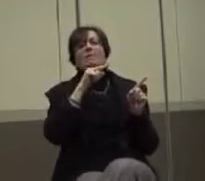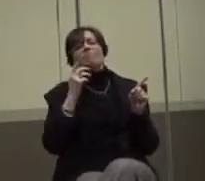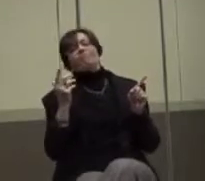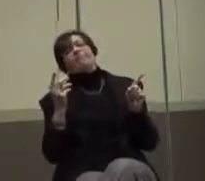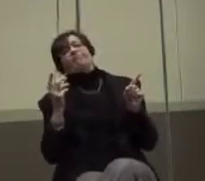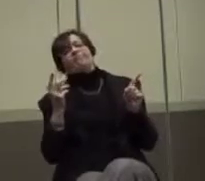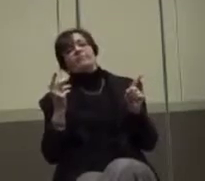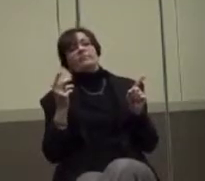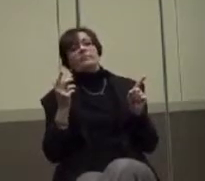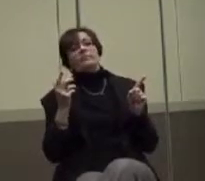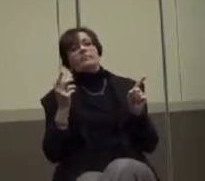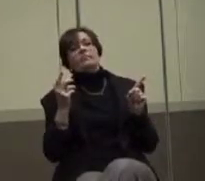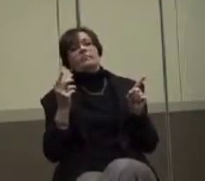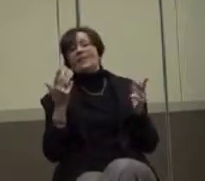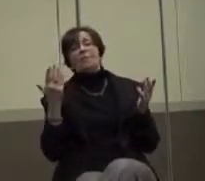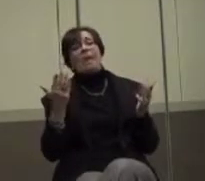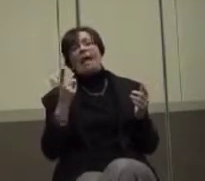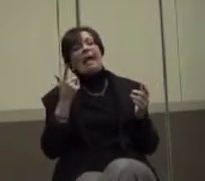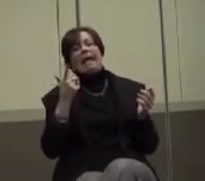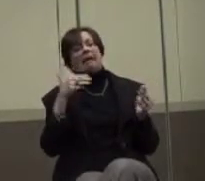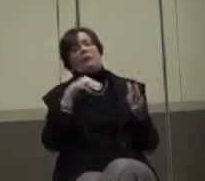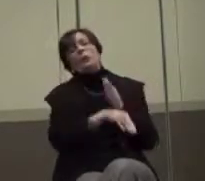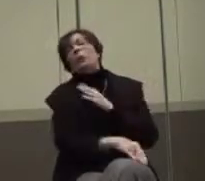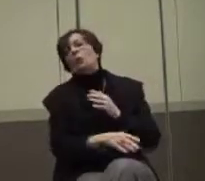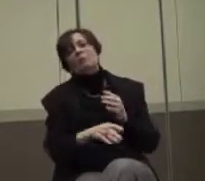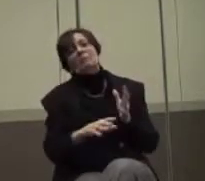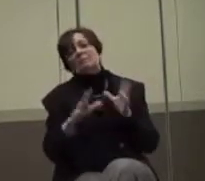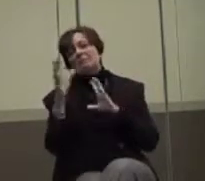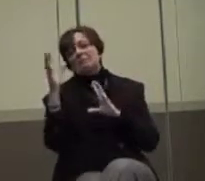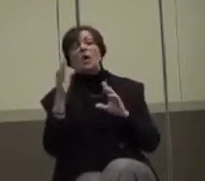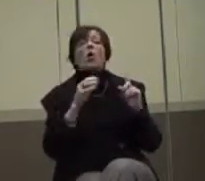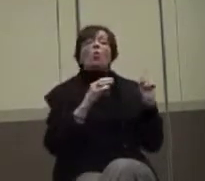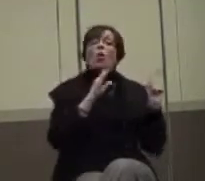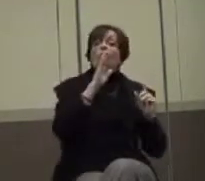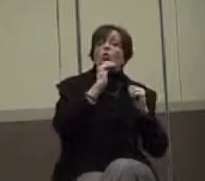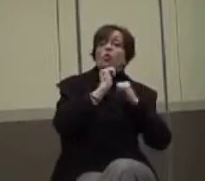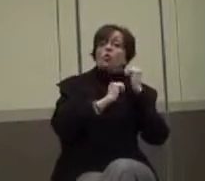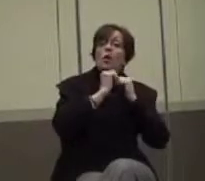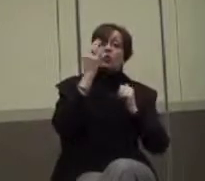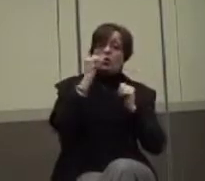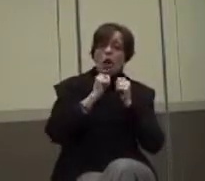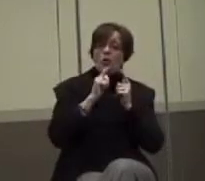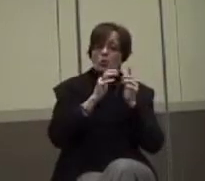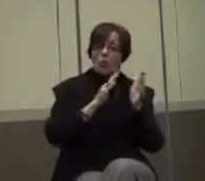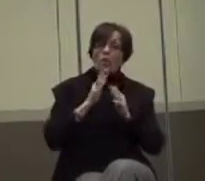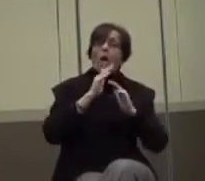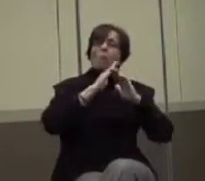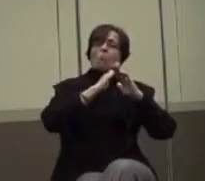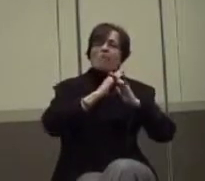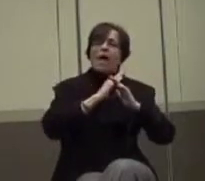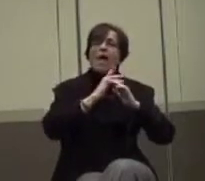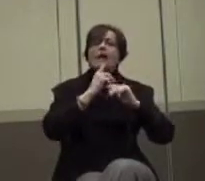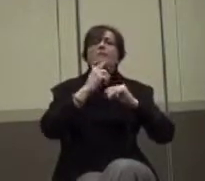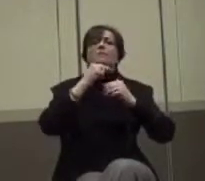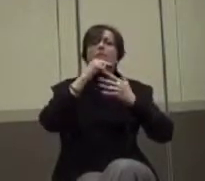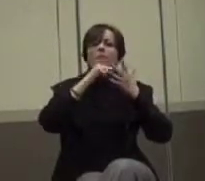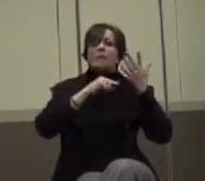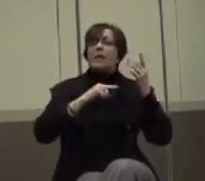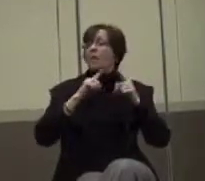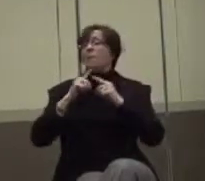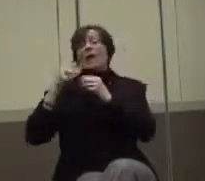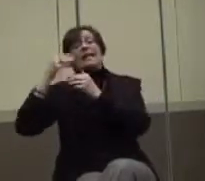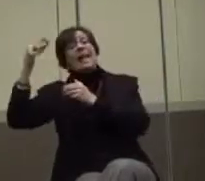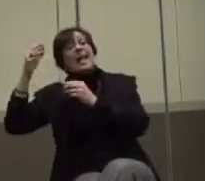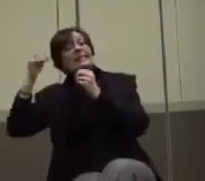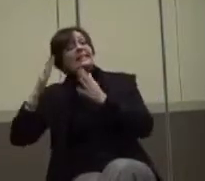go south. Mm-hmm. So under your structure, you know how to prepare and to prevent and all these kinds of things. Right. But the next teacher may not. Right, and